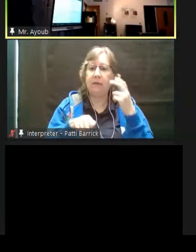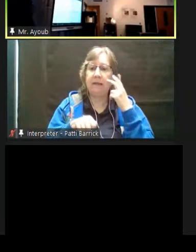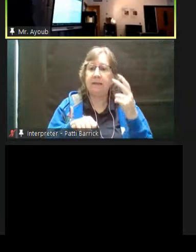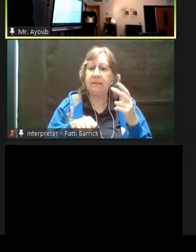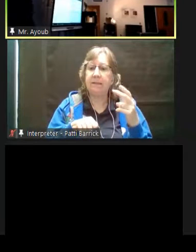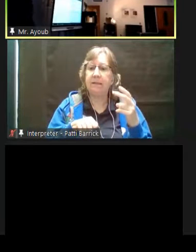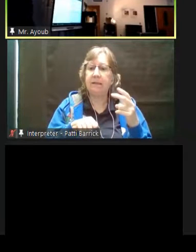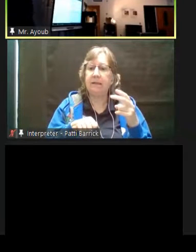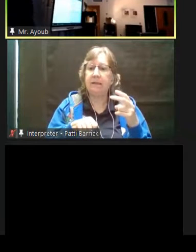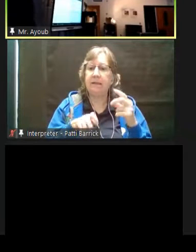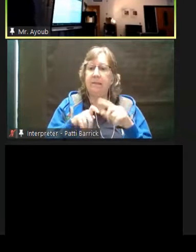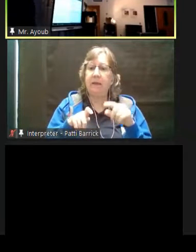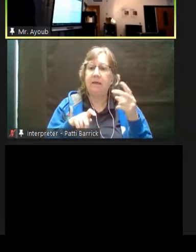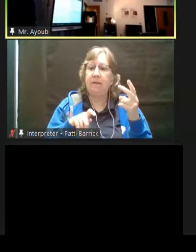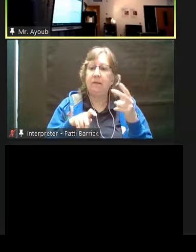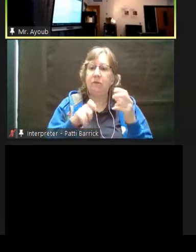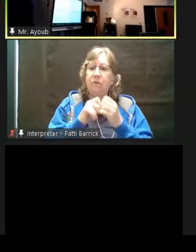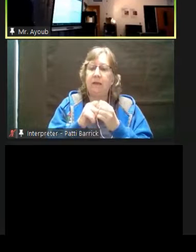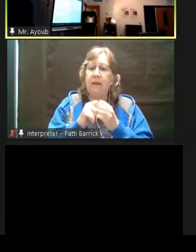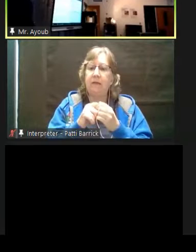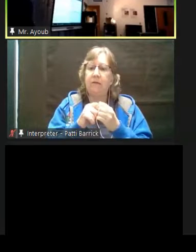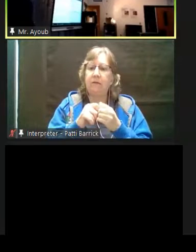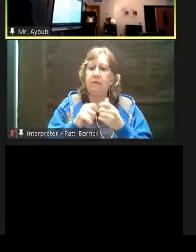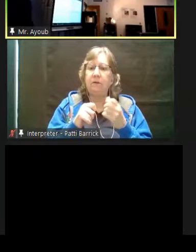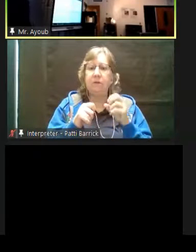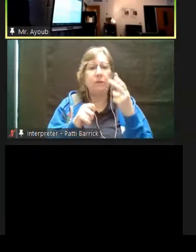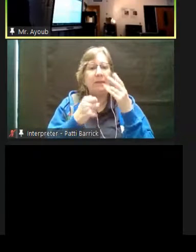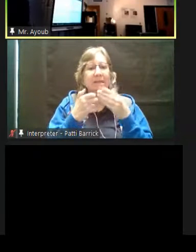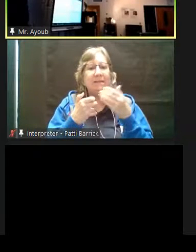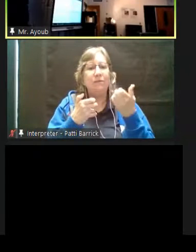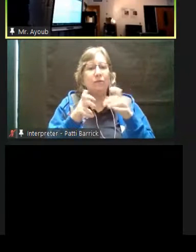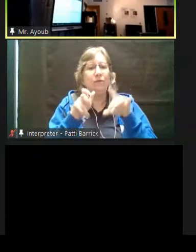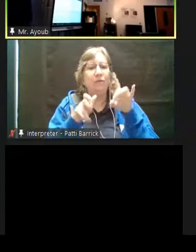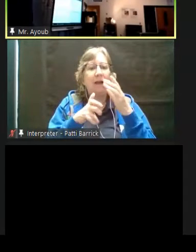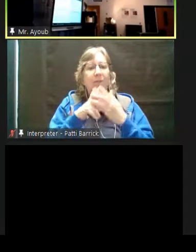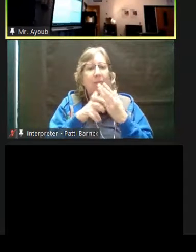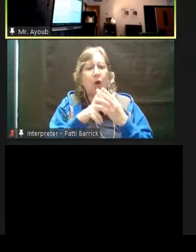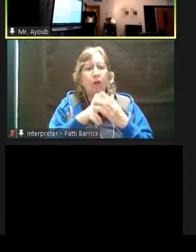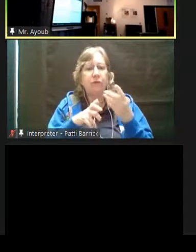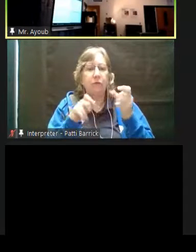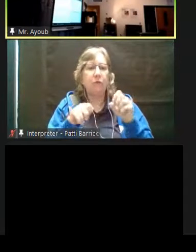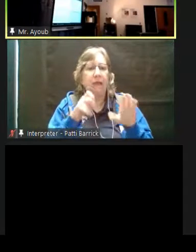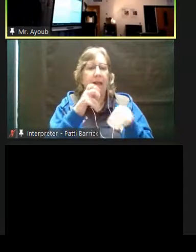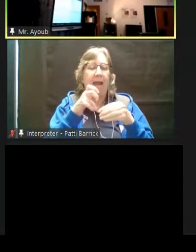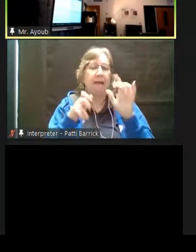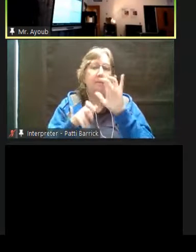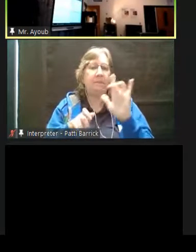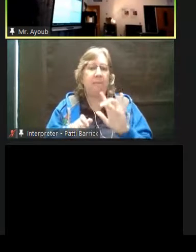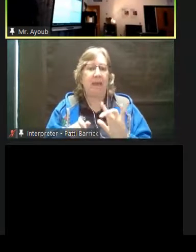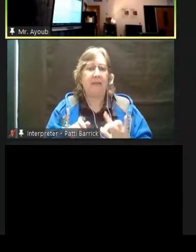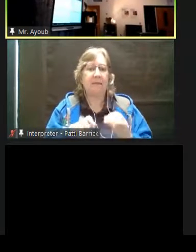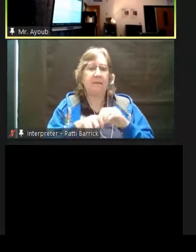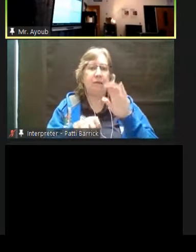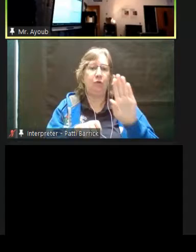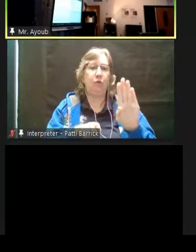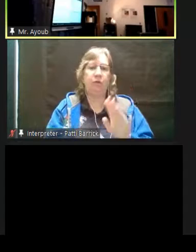And these are together. So things are easier to read. So you know that's, and maybe I would